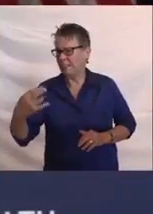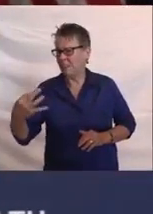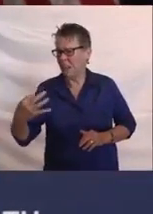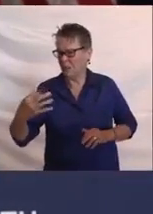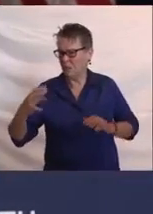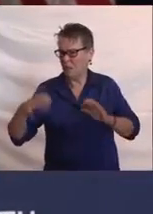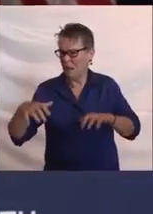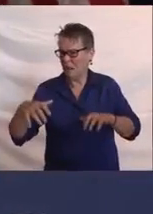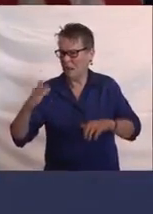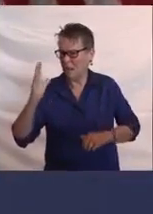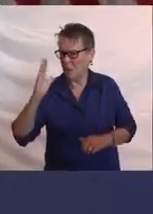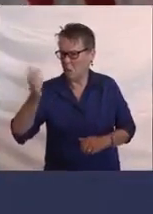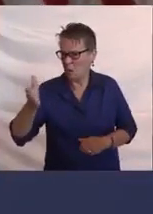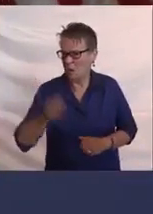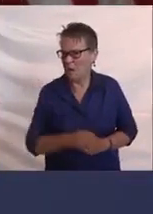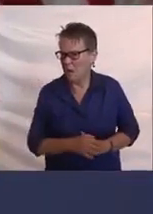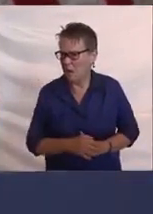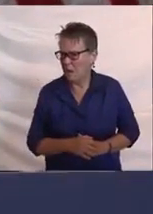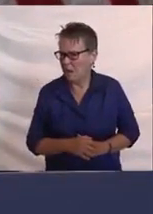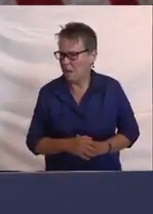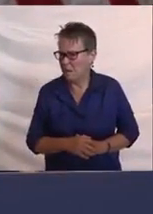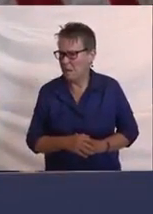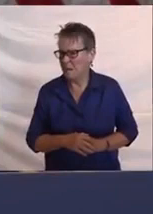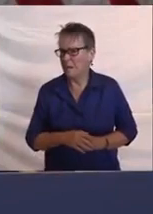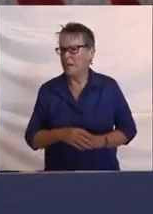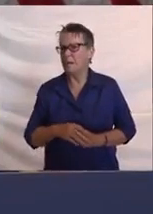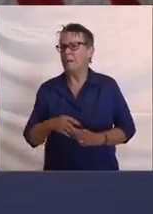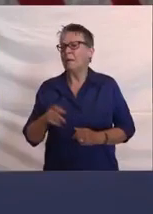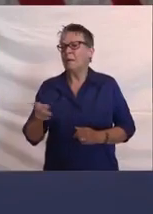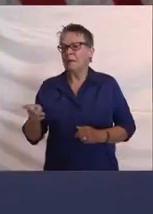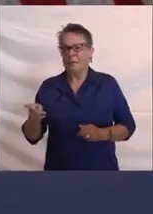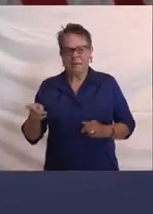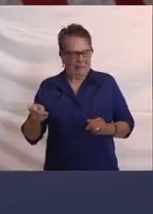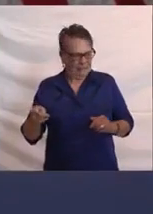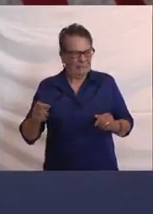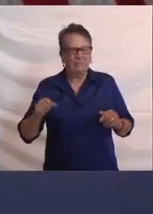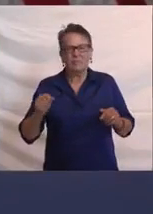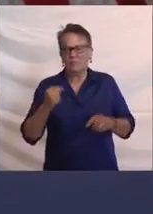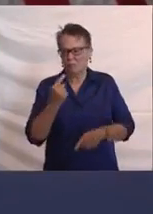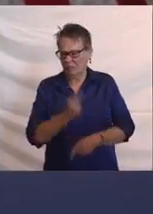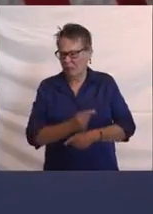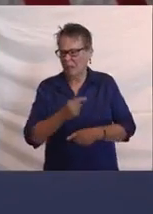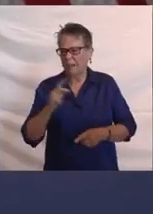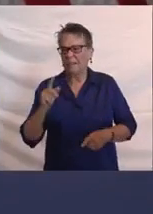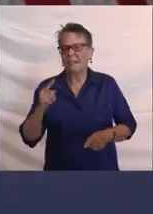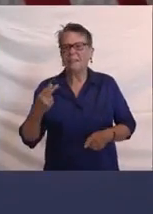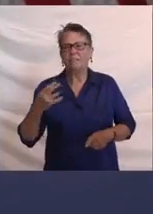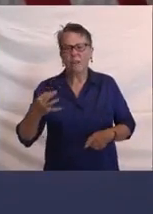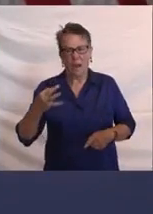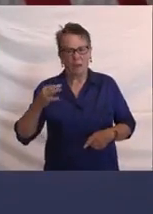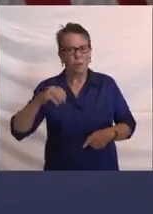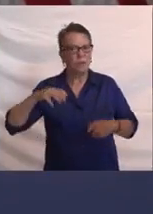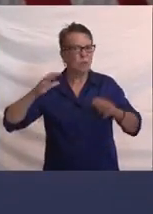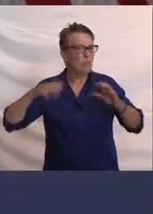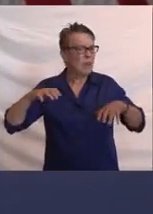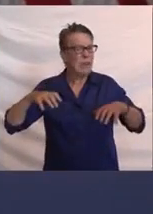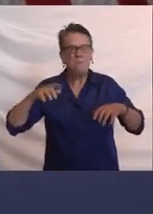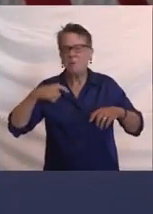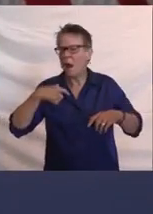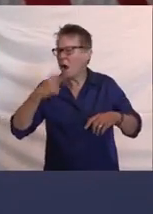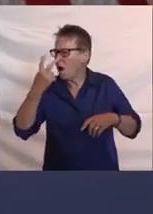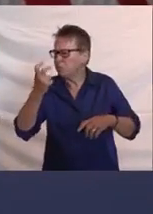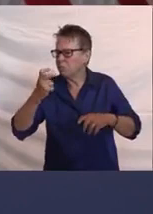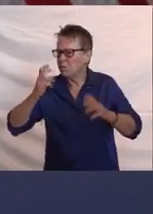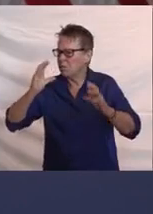rain Thursday into Friday, but as far as it being severe, that does not seem to be the case at this point. With regard to